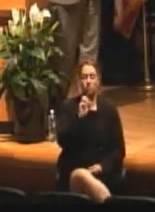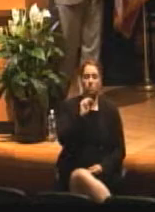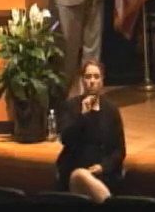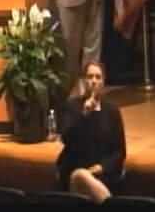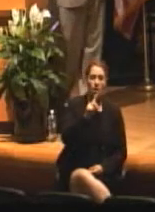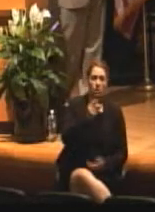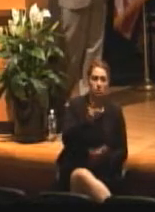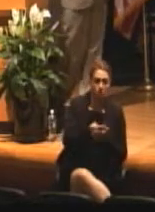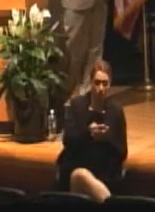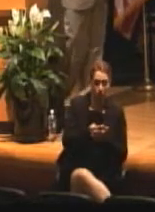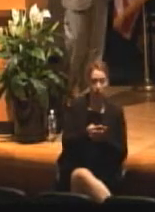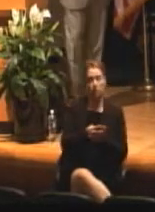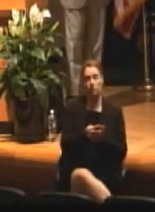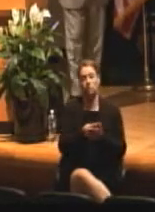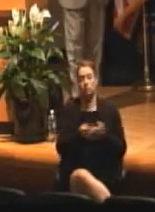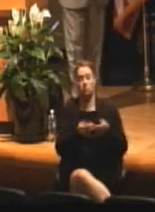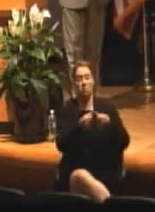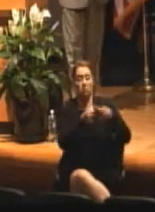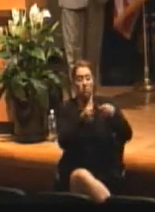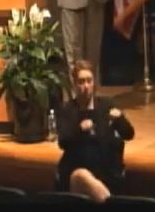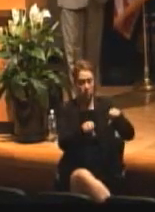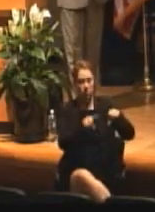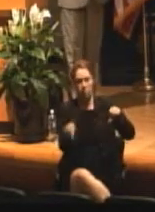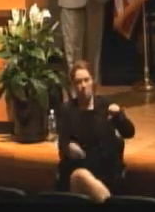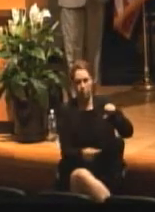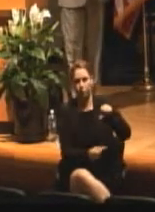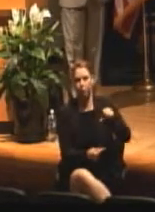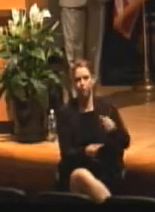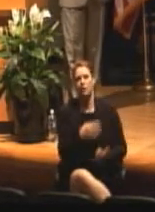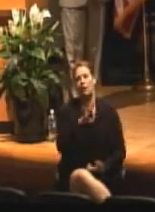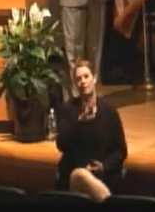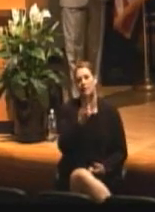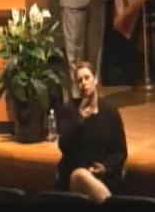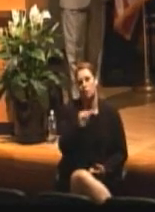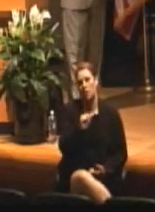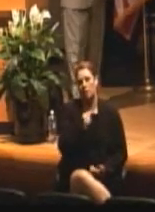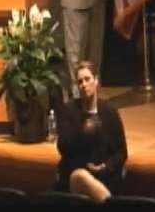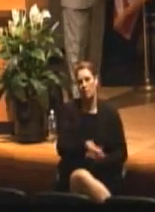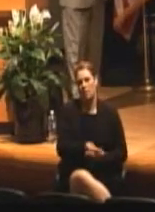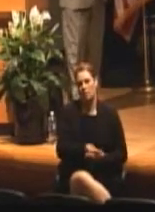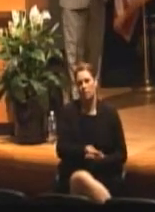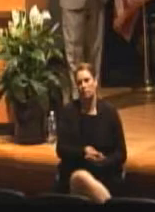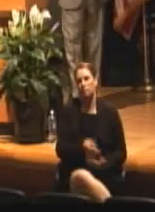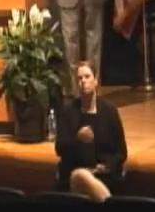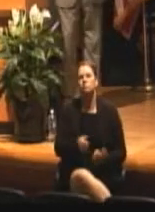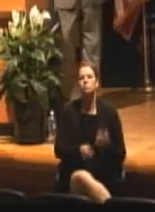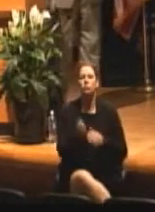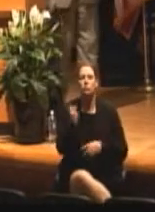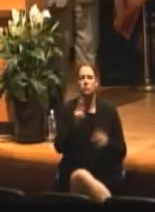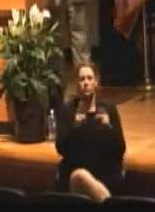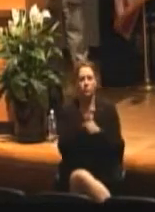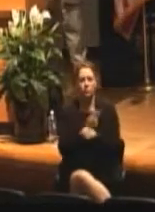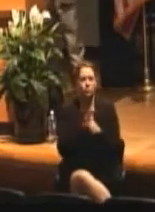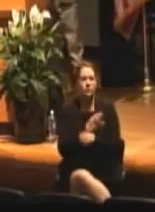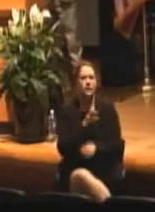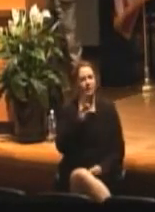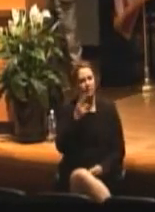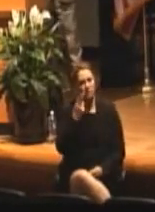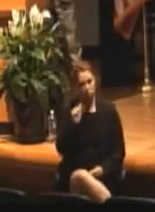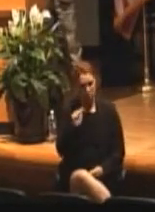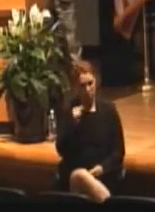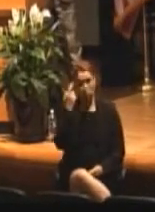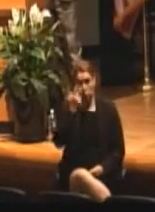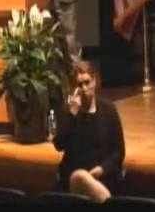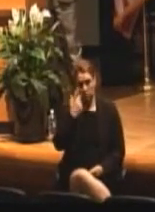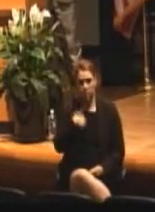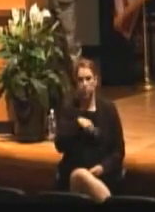can use conventional financing underneath the Ohio Housing or the bond money loan as well. Most people use FHA. The reason we see the